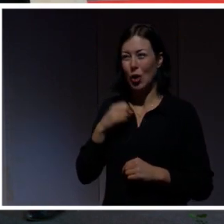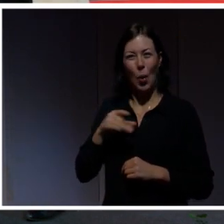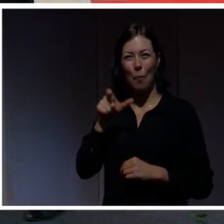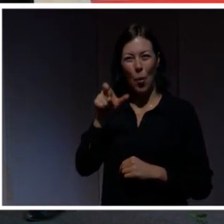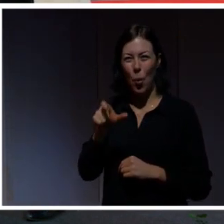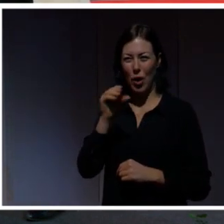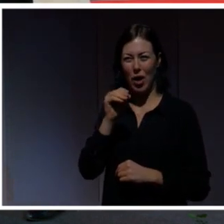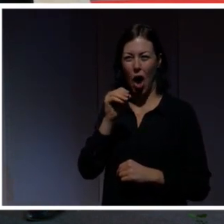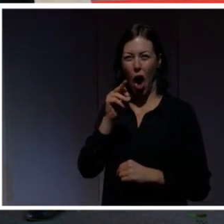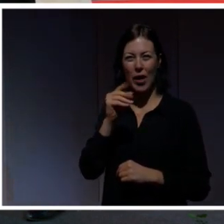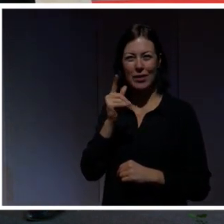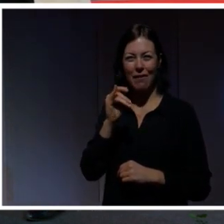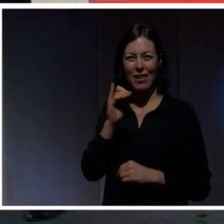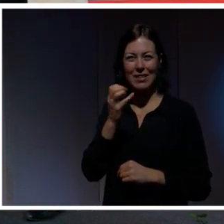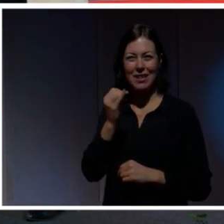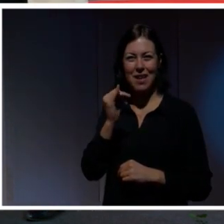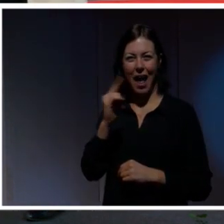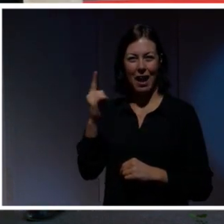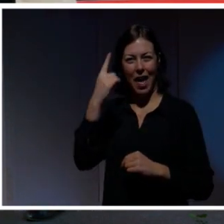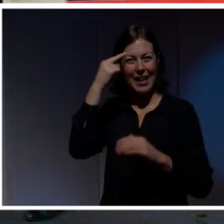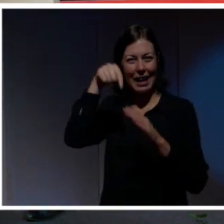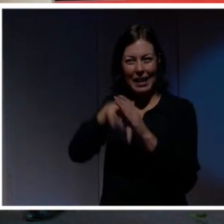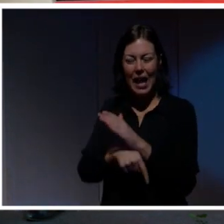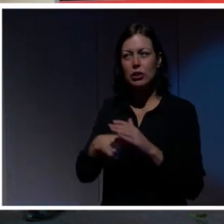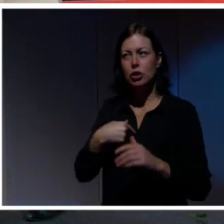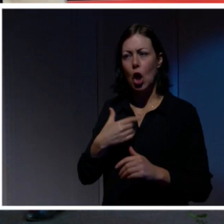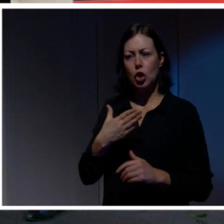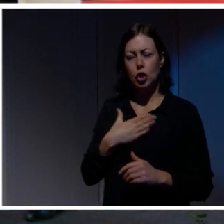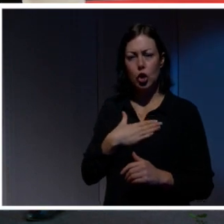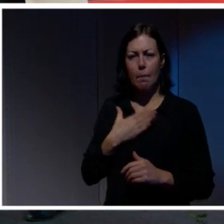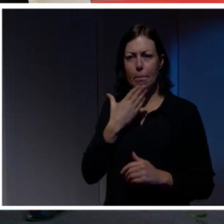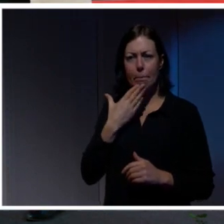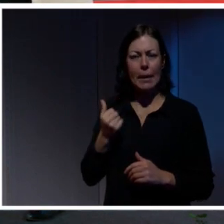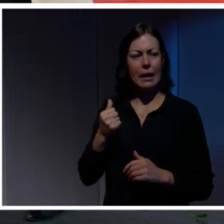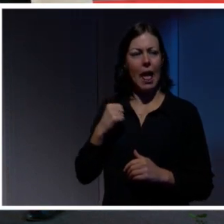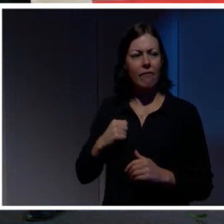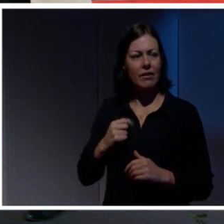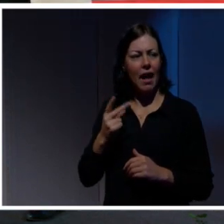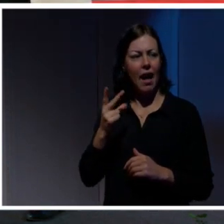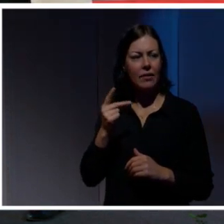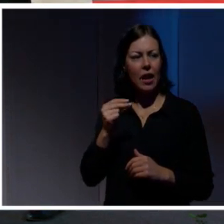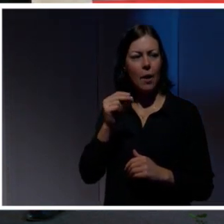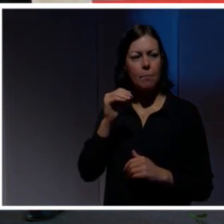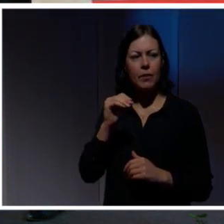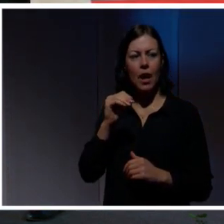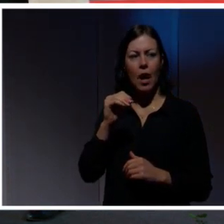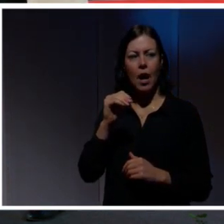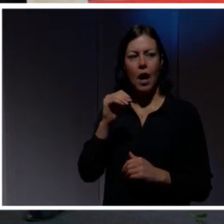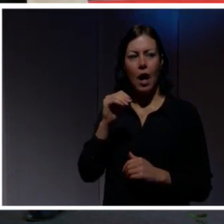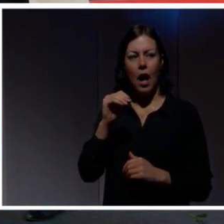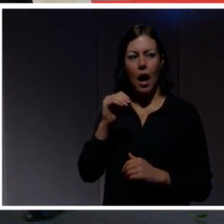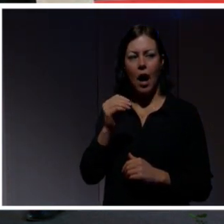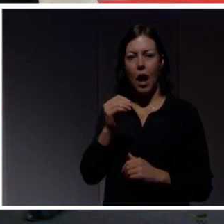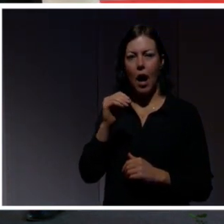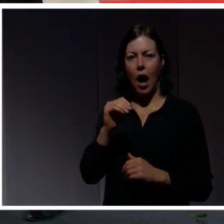intelligence. I prefer to talk more about augmented intelligence, taking it from a human perspective. So